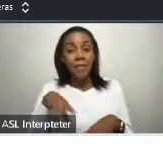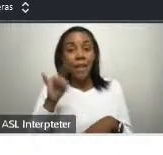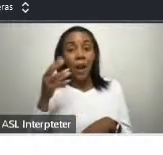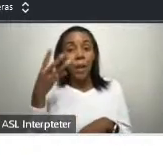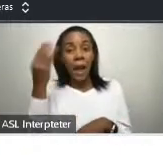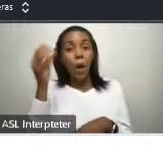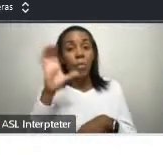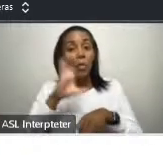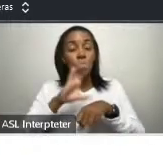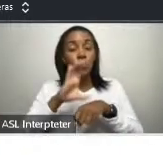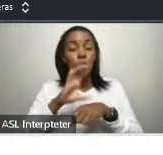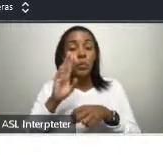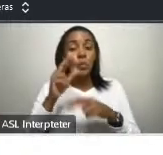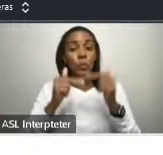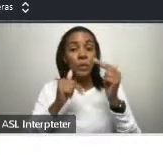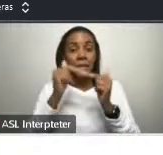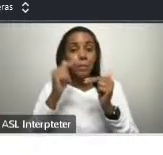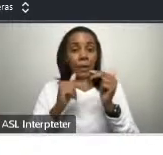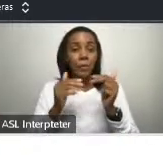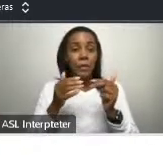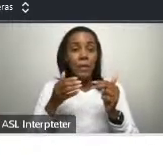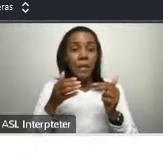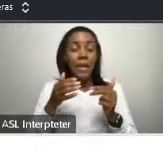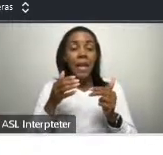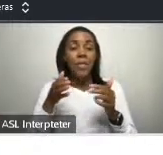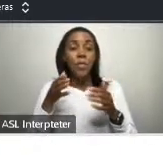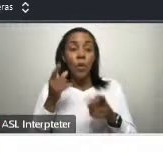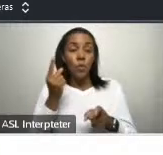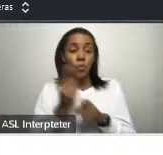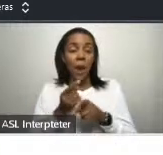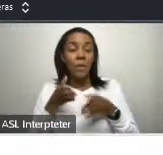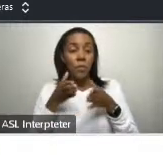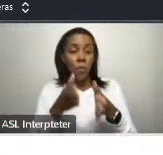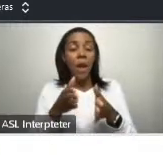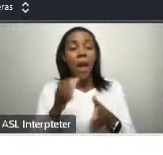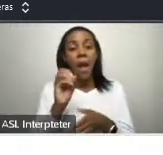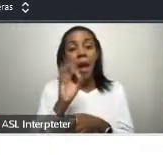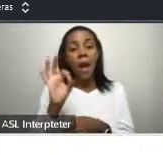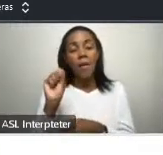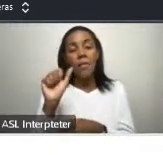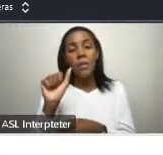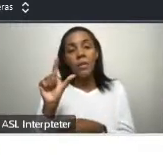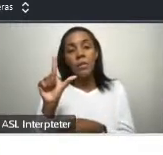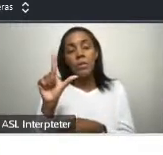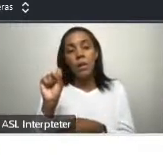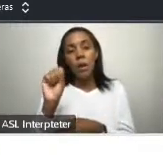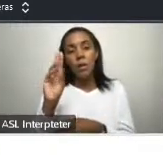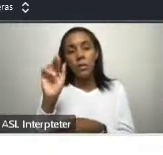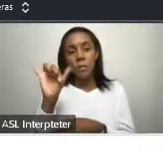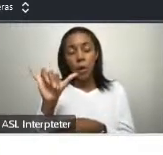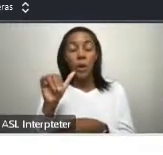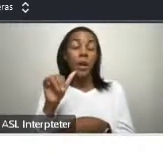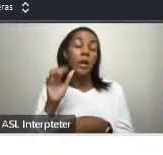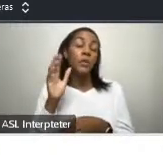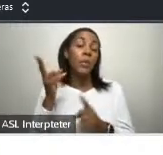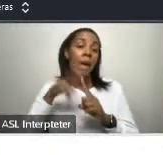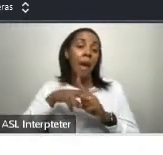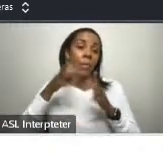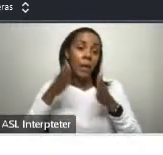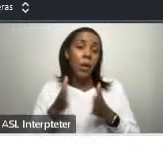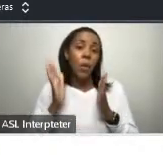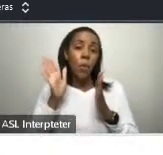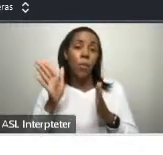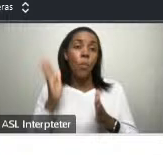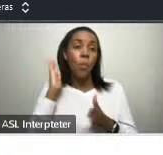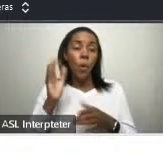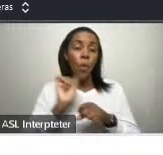was built within the right-of-way of Salisbury, and the applicant will work with real estate on an